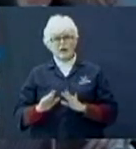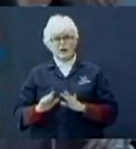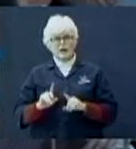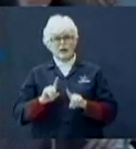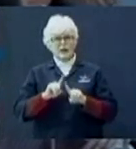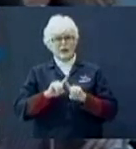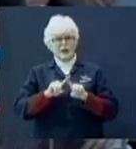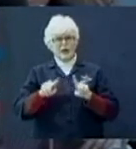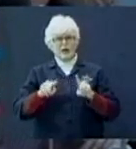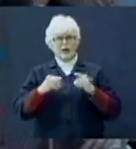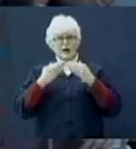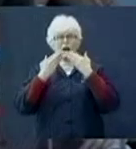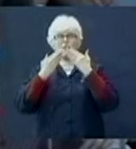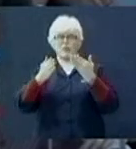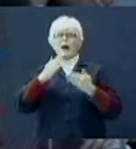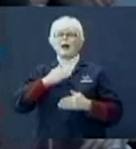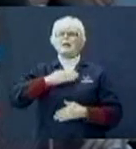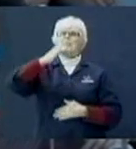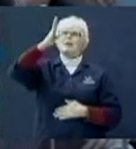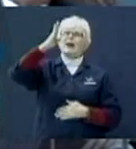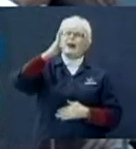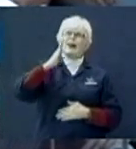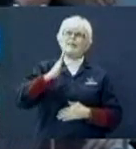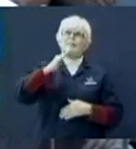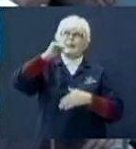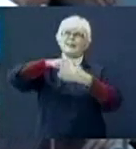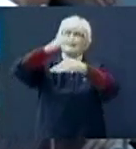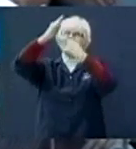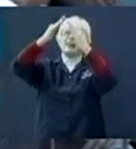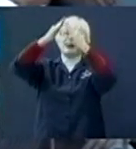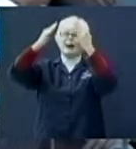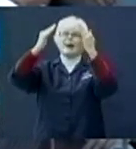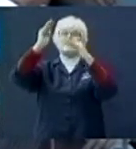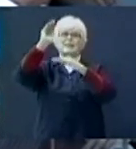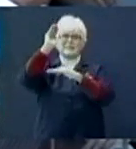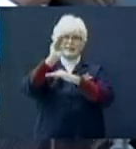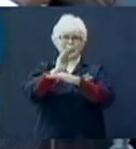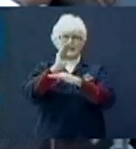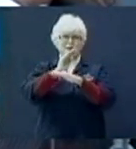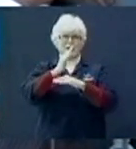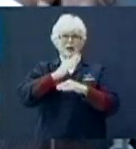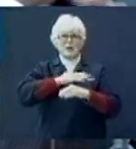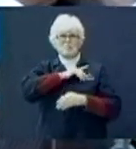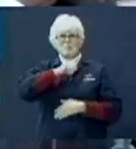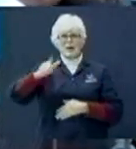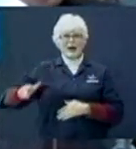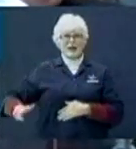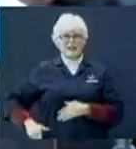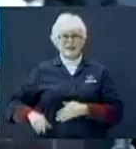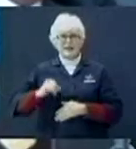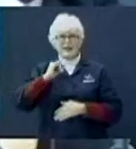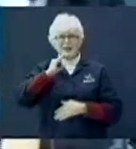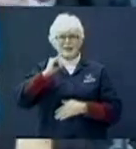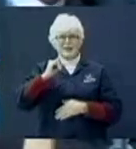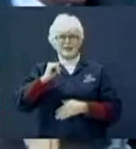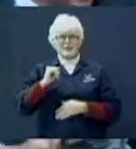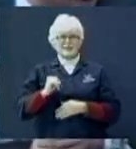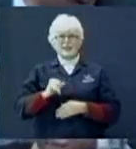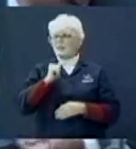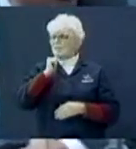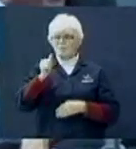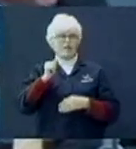But I thank my God in heaven each night. My Lord is not